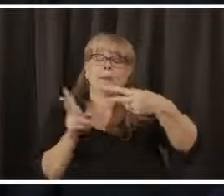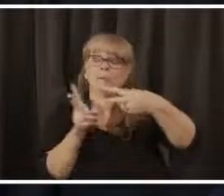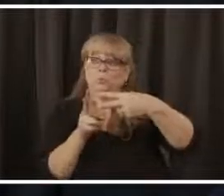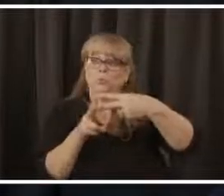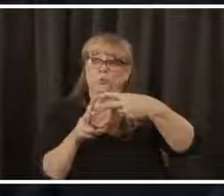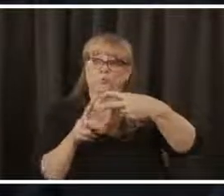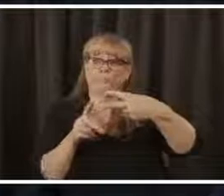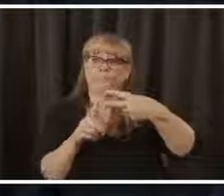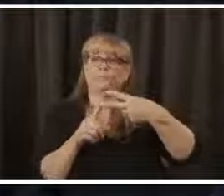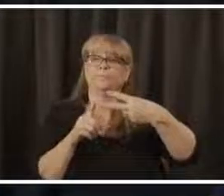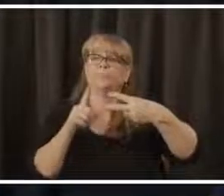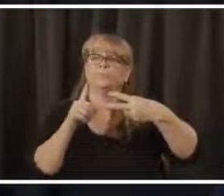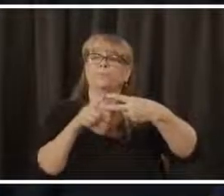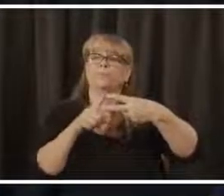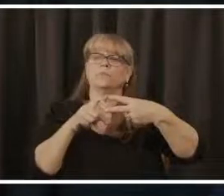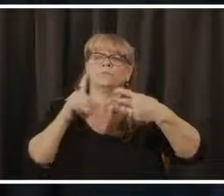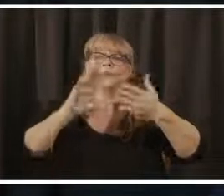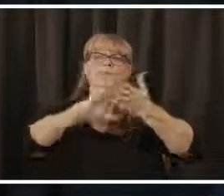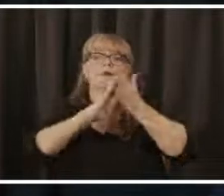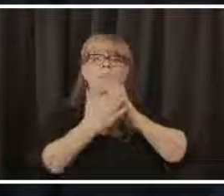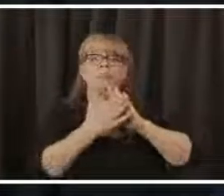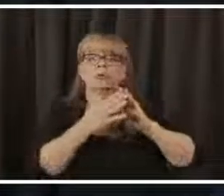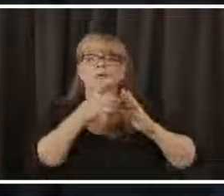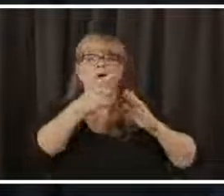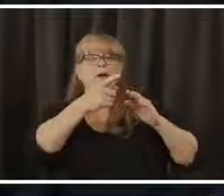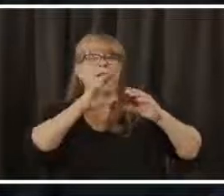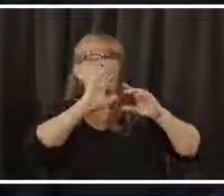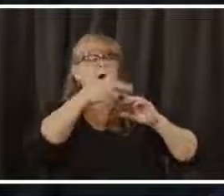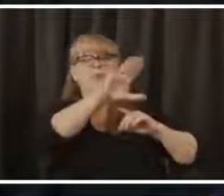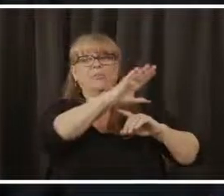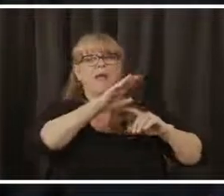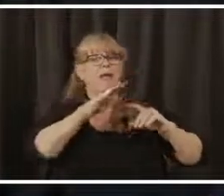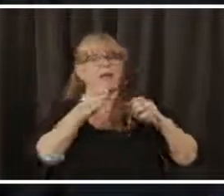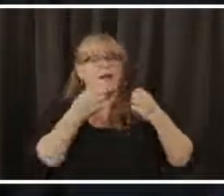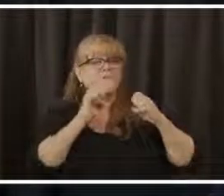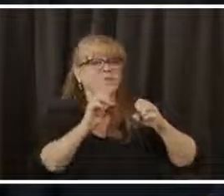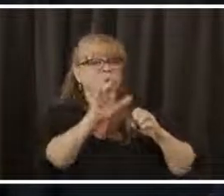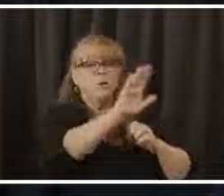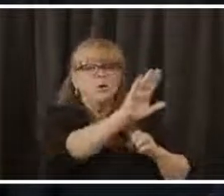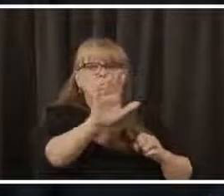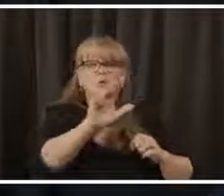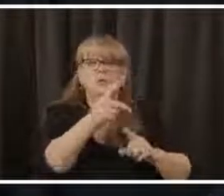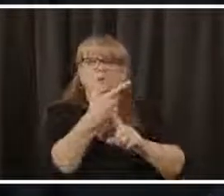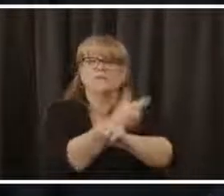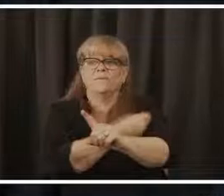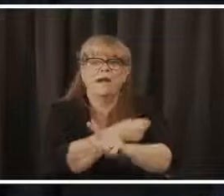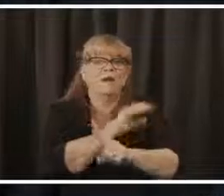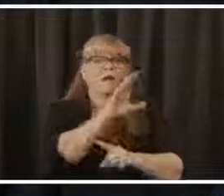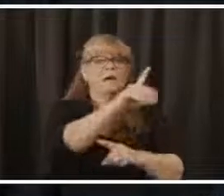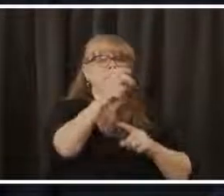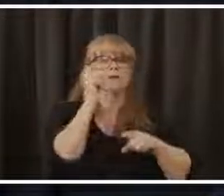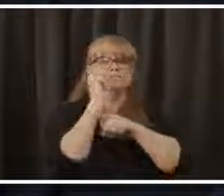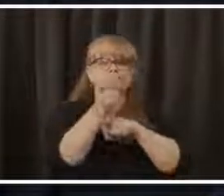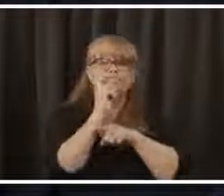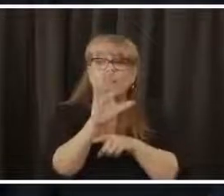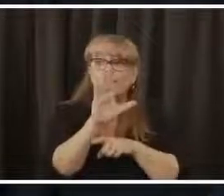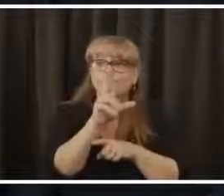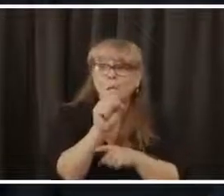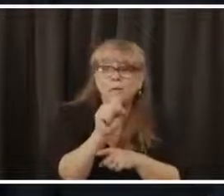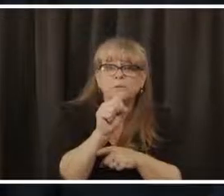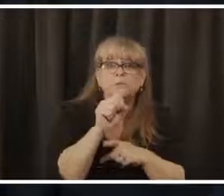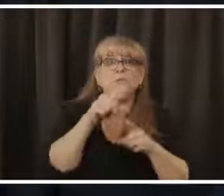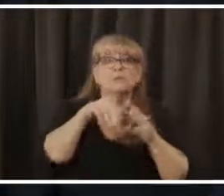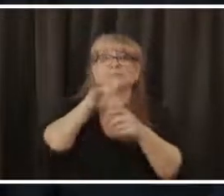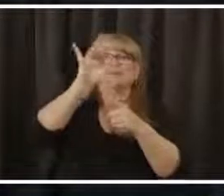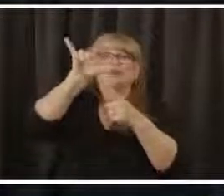community efforts. How have efforts like the vaccine buses impacted the vaccine lag that we're seeing in rural areas of the state?